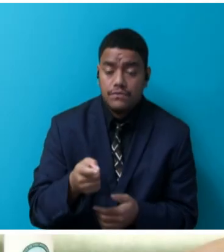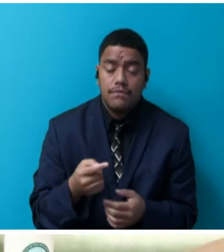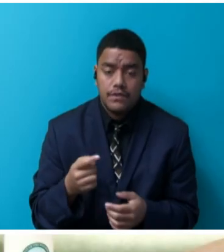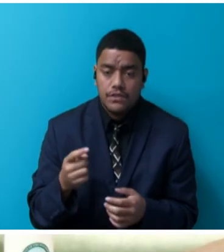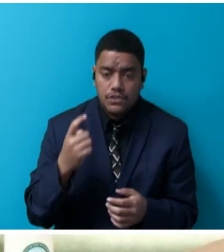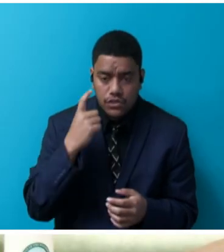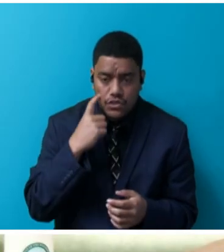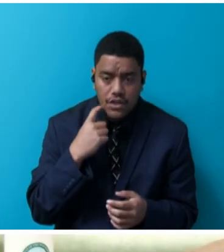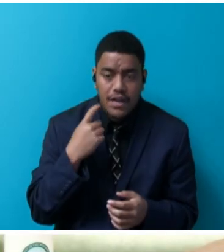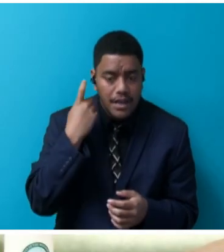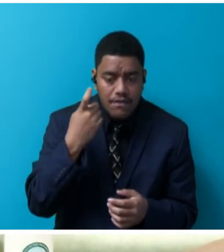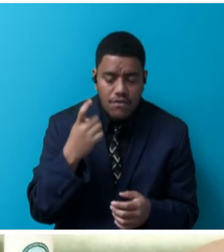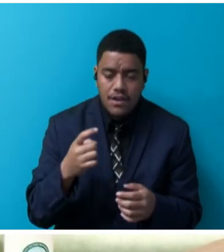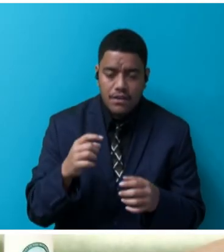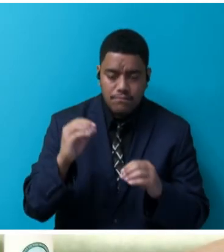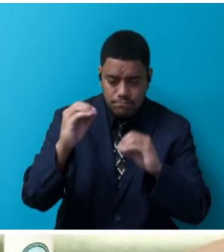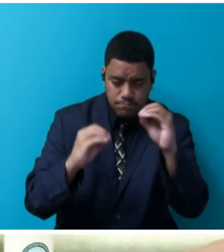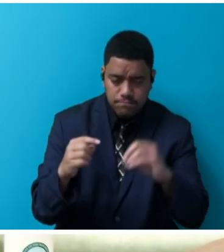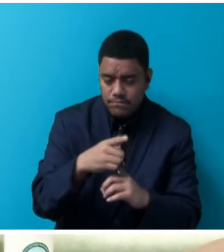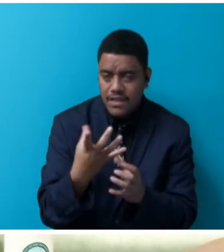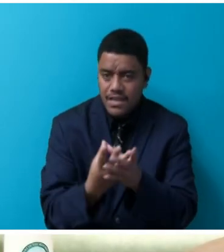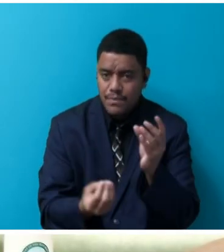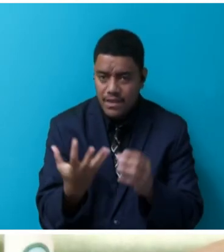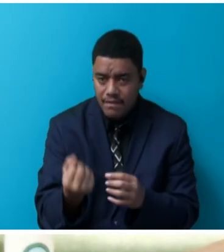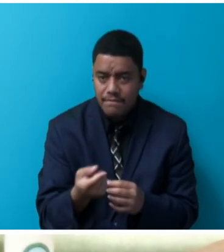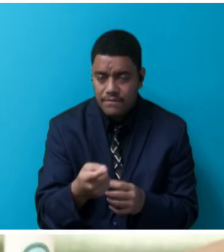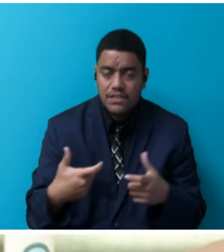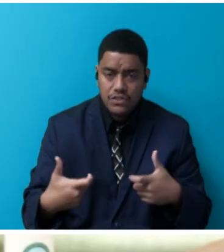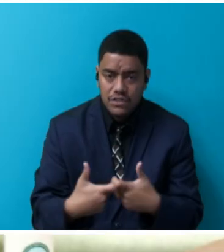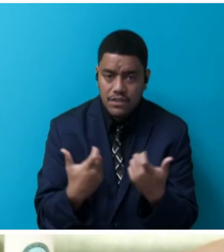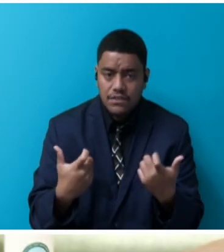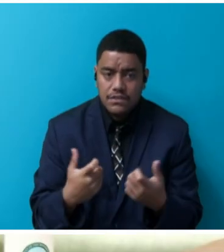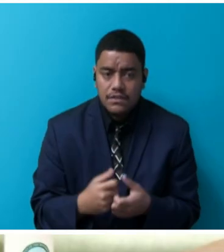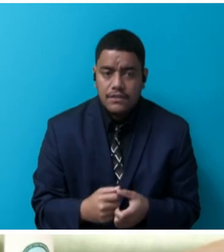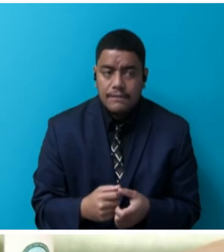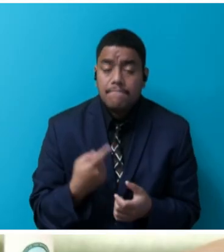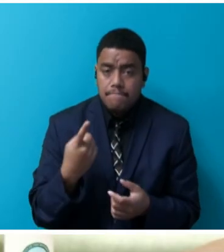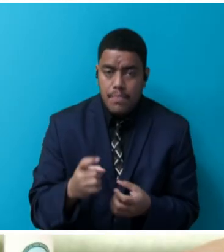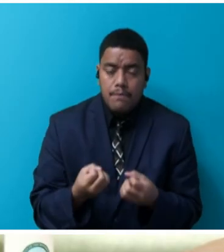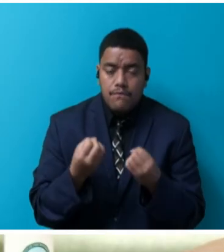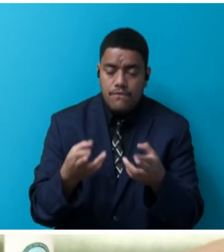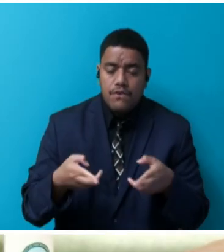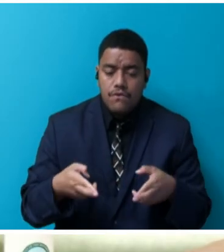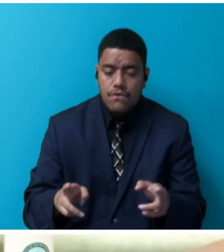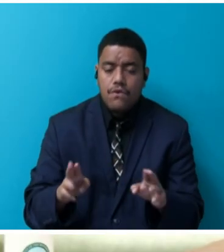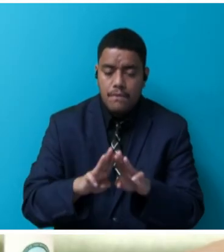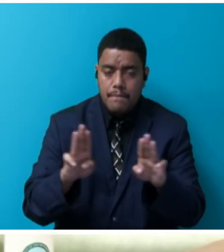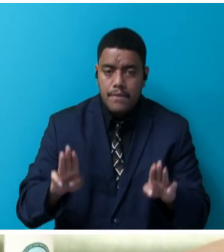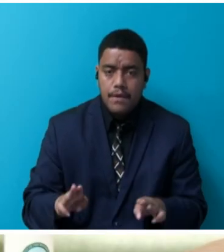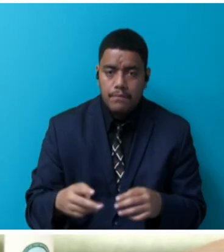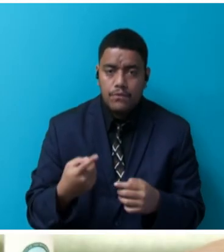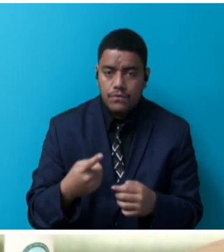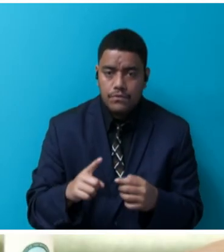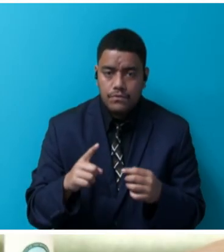progress to carefully examine these legislative gaps and challenges and to provide a roadmap to address it.